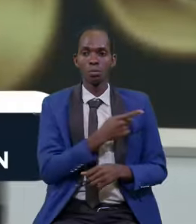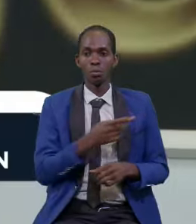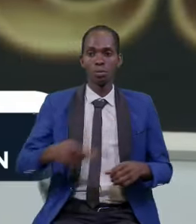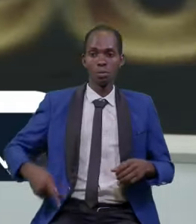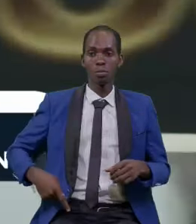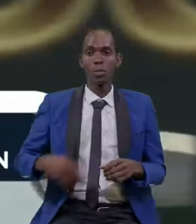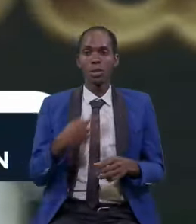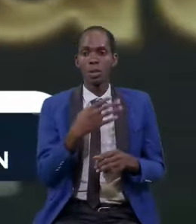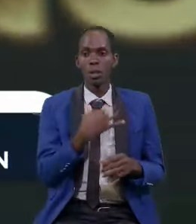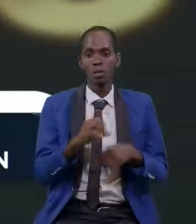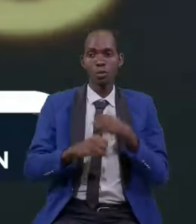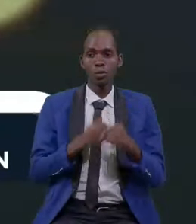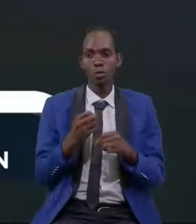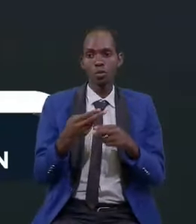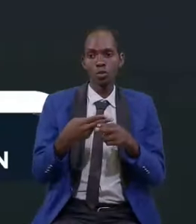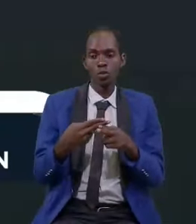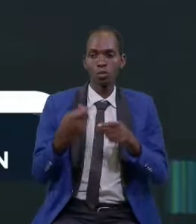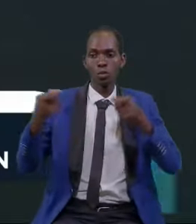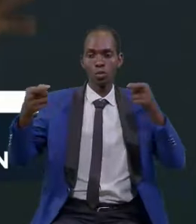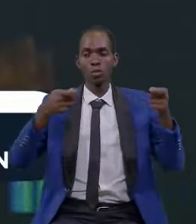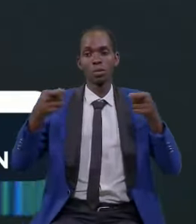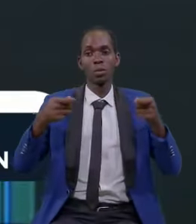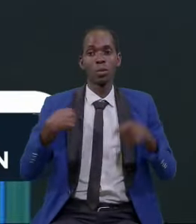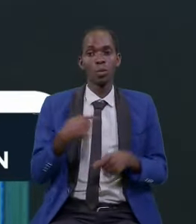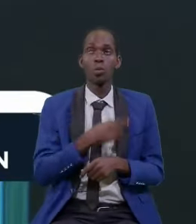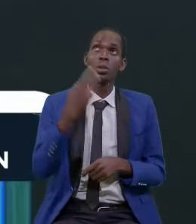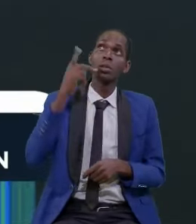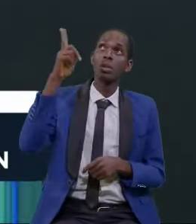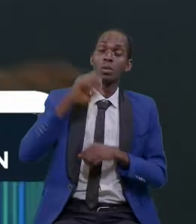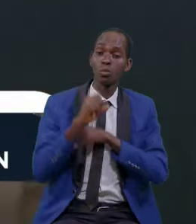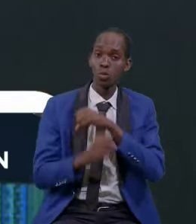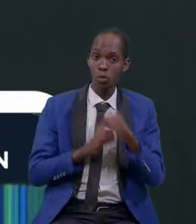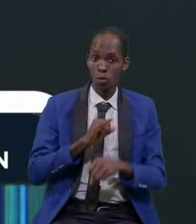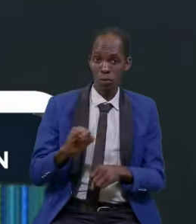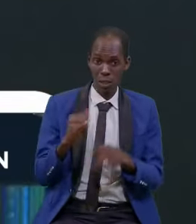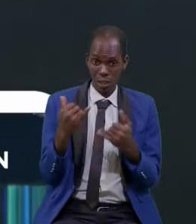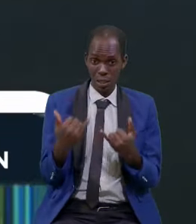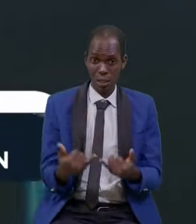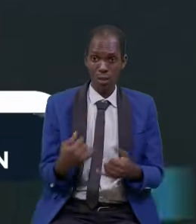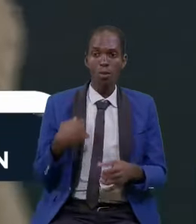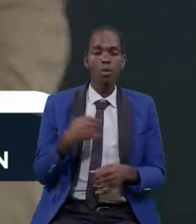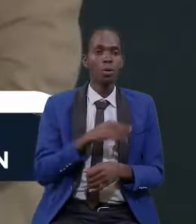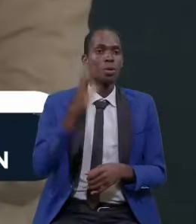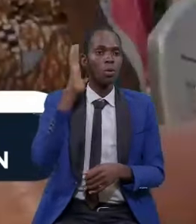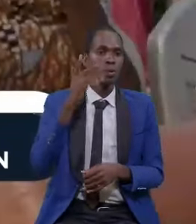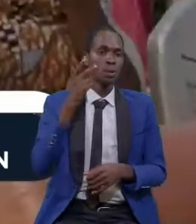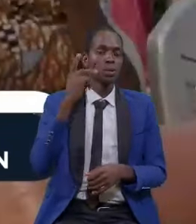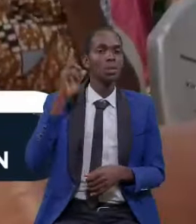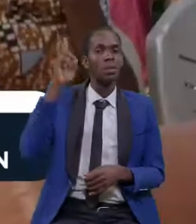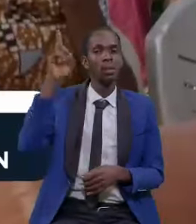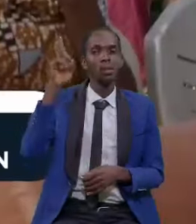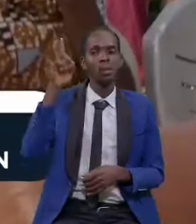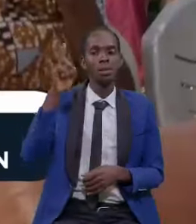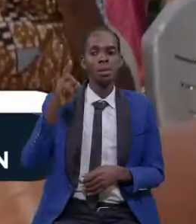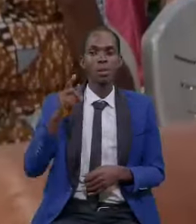we'll see him suffering, but now we'll see him, later we'll see him as